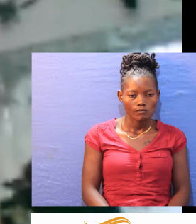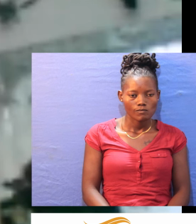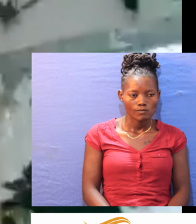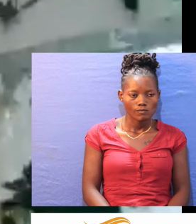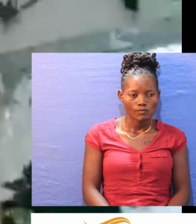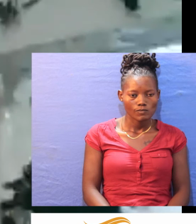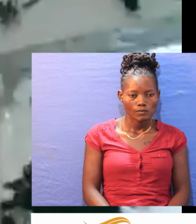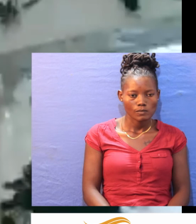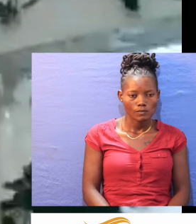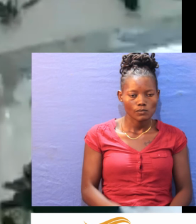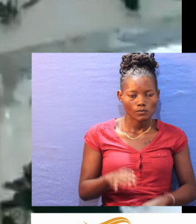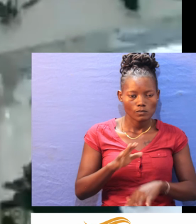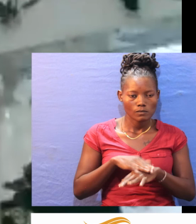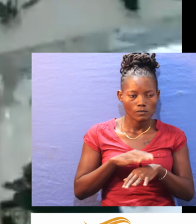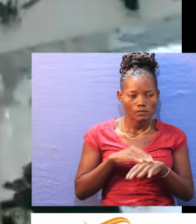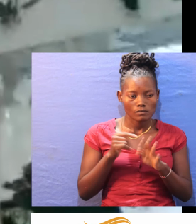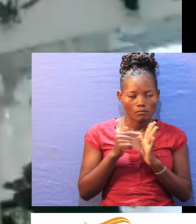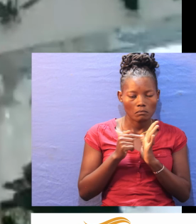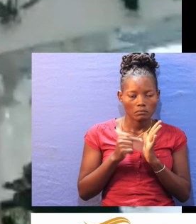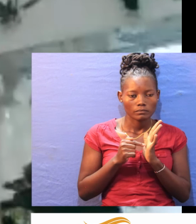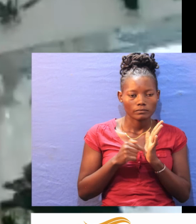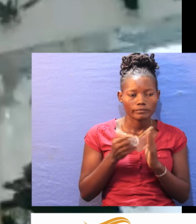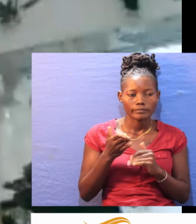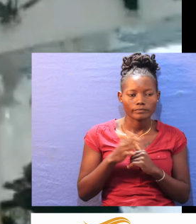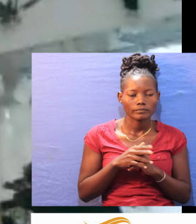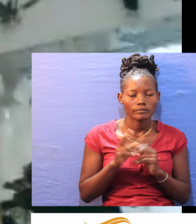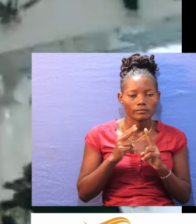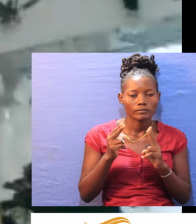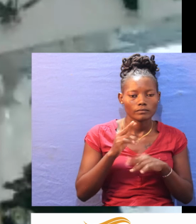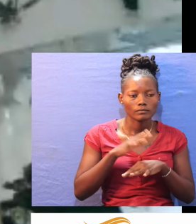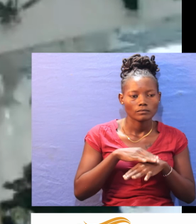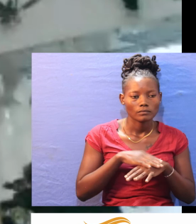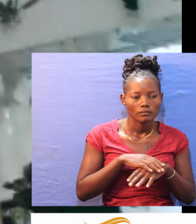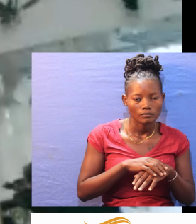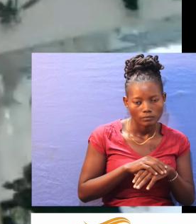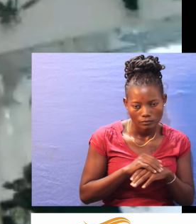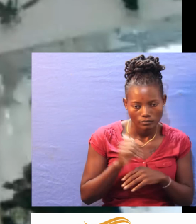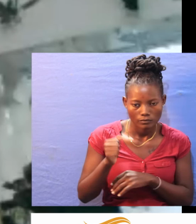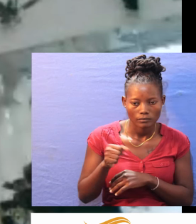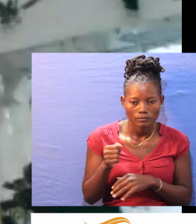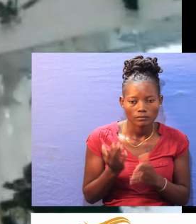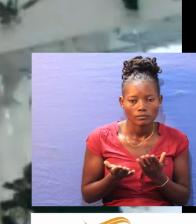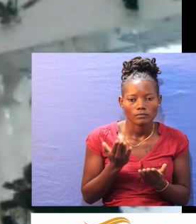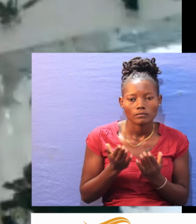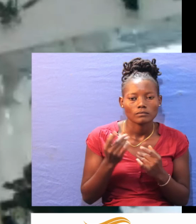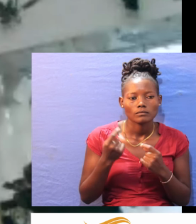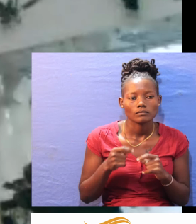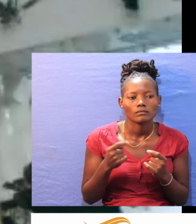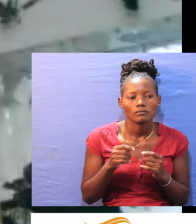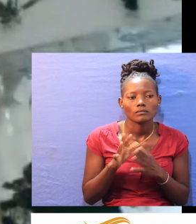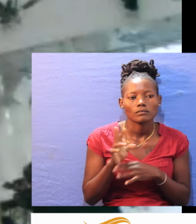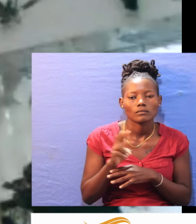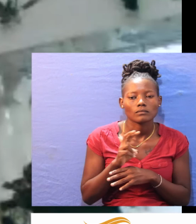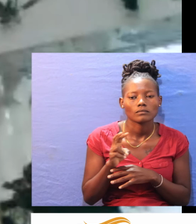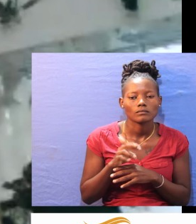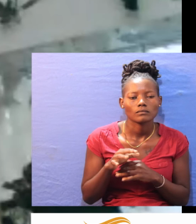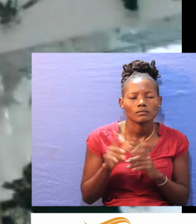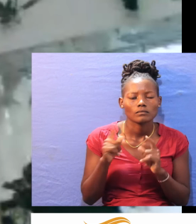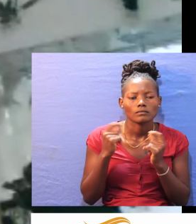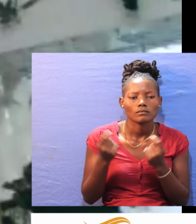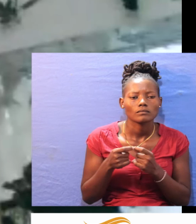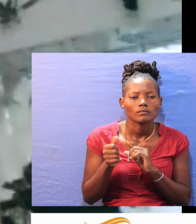That's good point there. Very good. Made that also made me think of something else with a